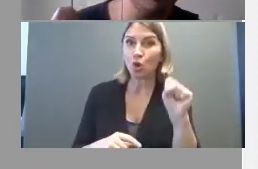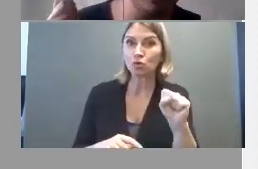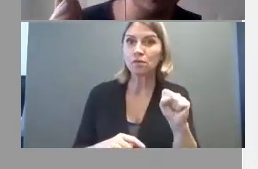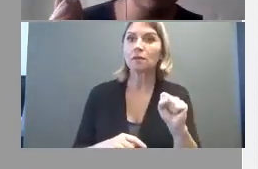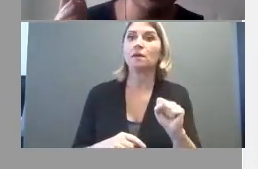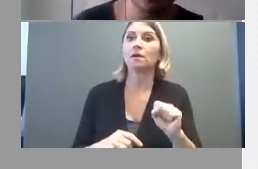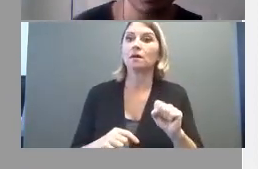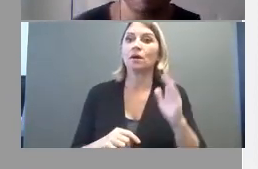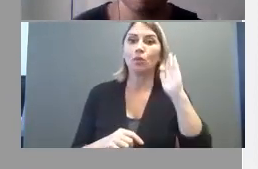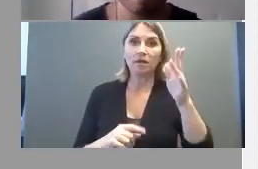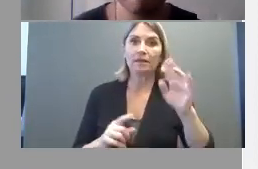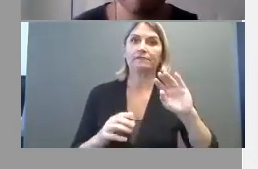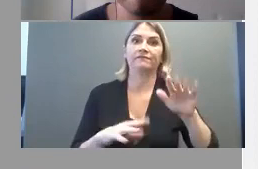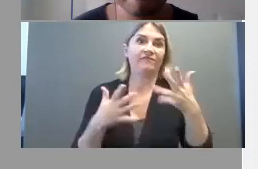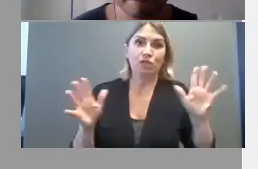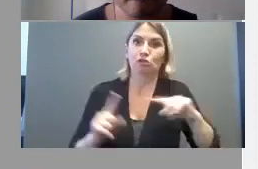would it end up in an infinite loop?